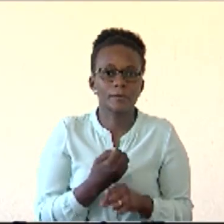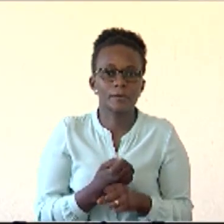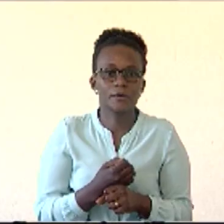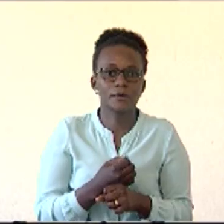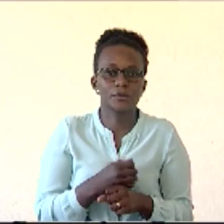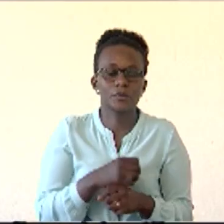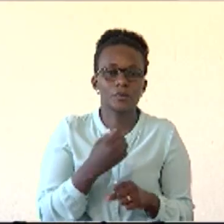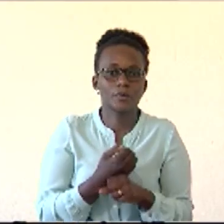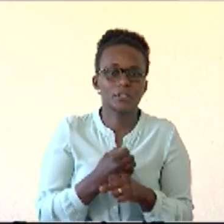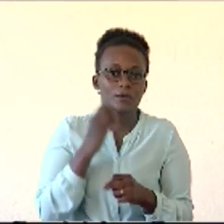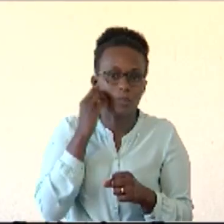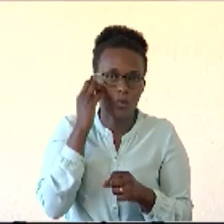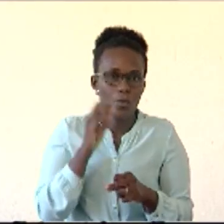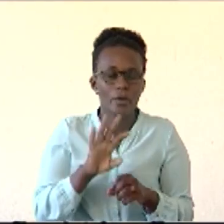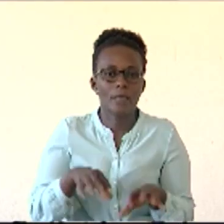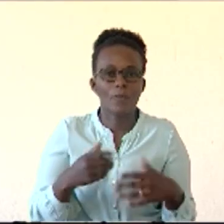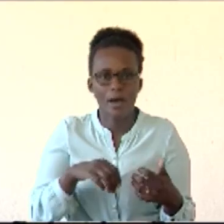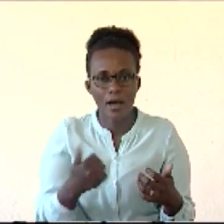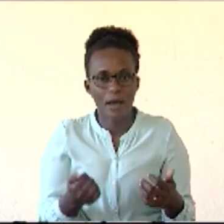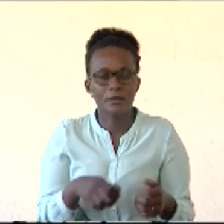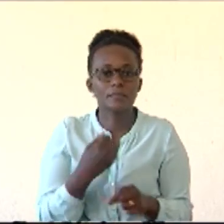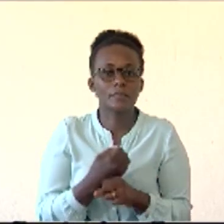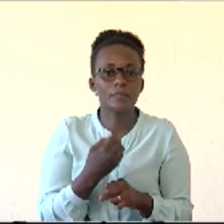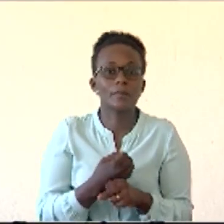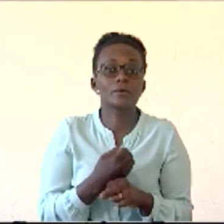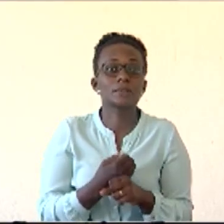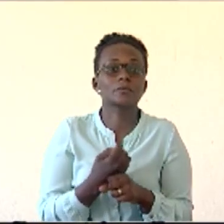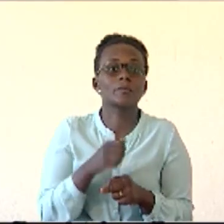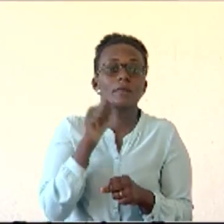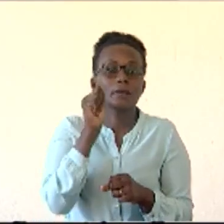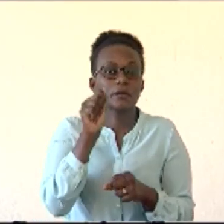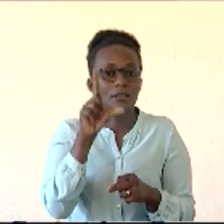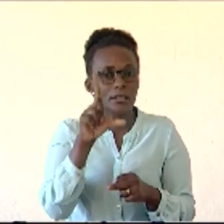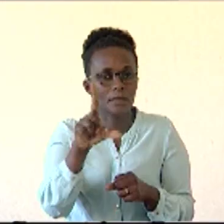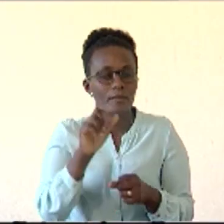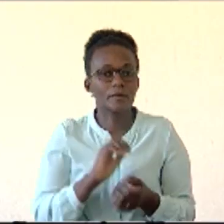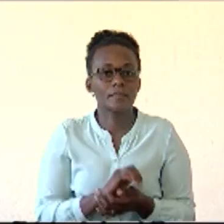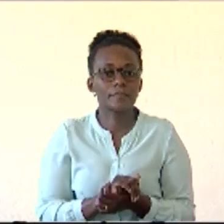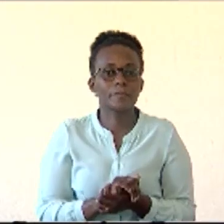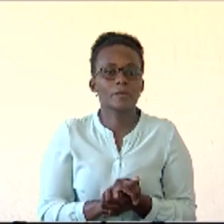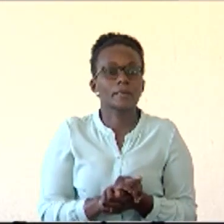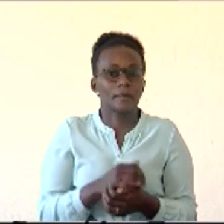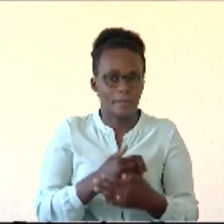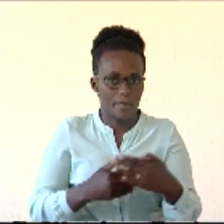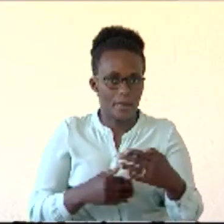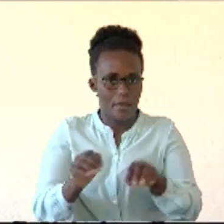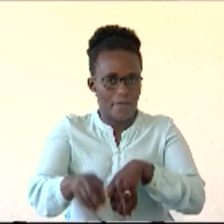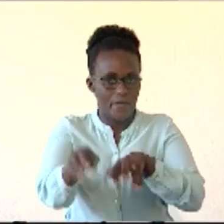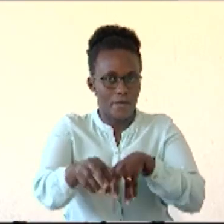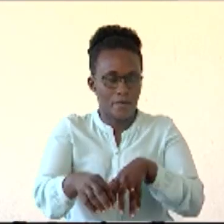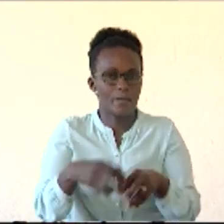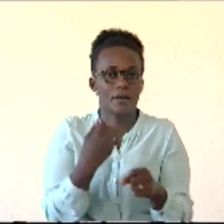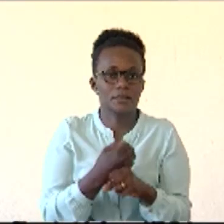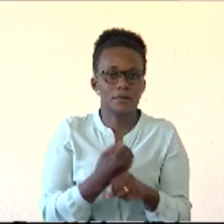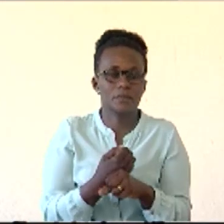them are aluminum. So in the extraction of aluminum, I'm just mentioning aluminum as very important,